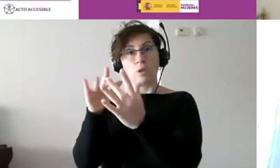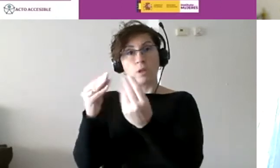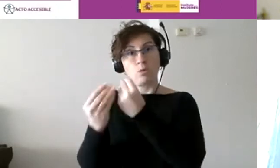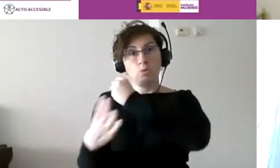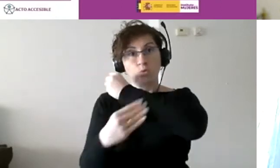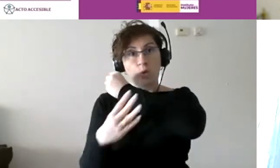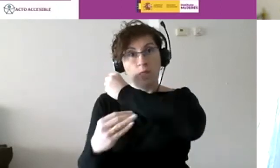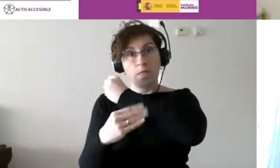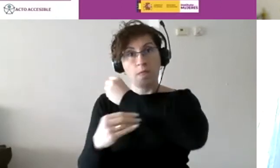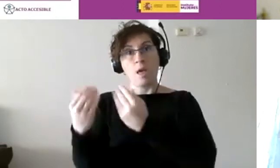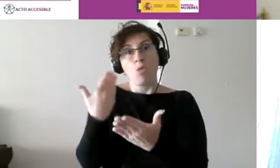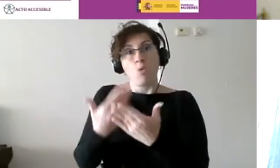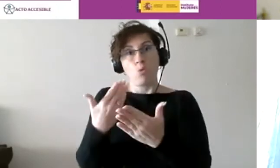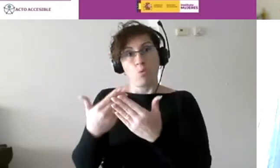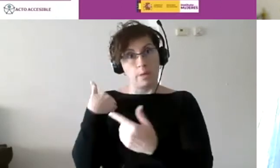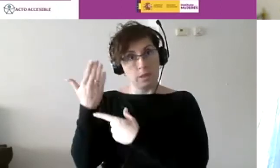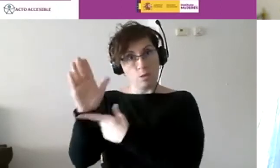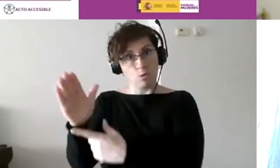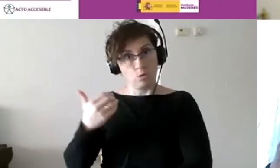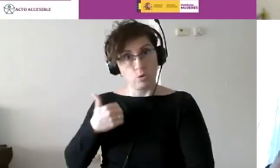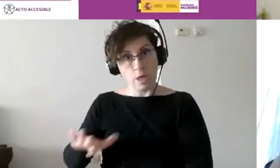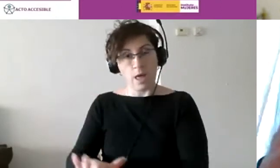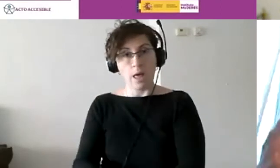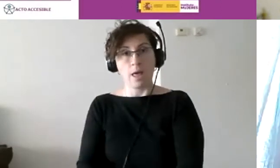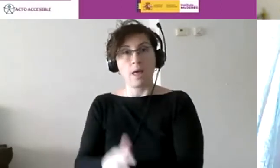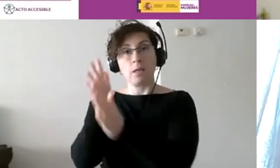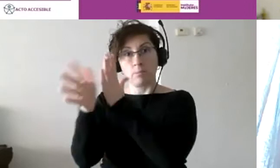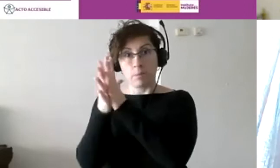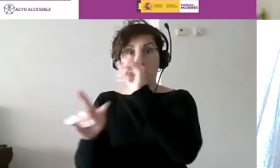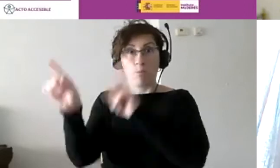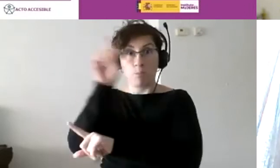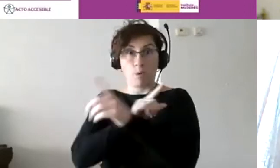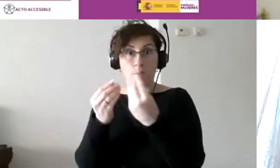organize a study for my son. Not the study, it will be like